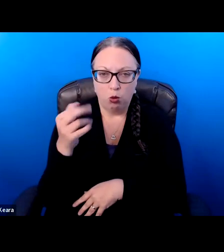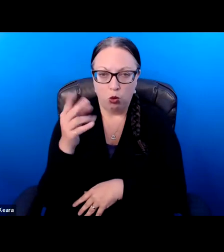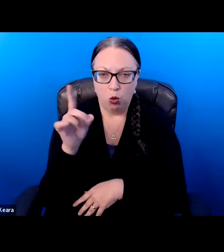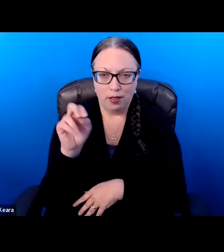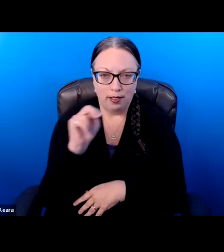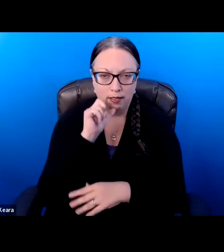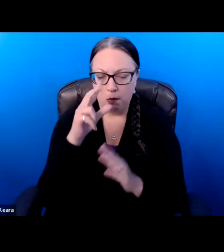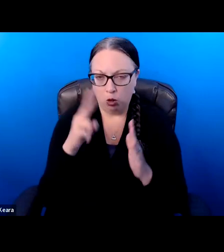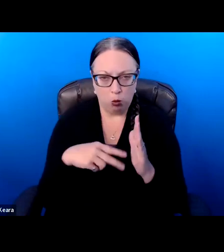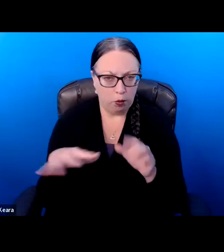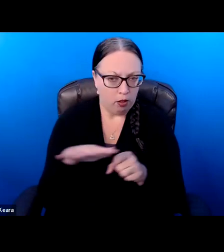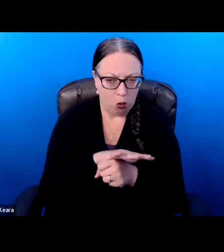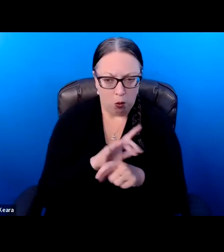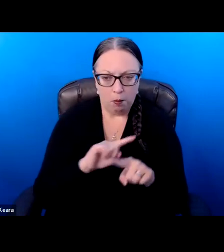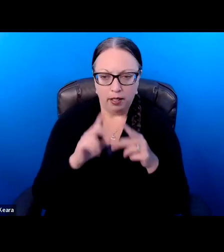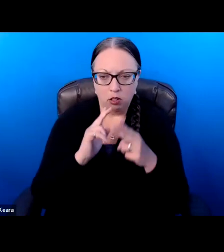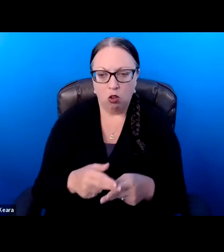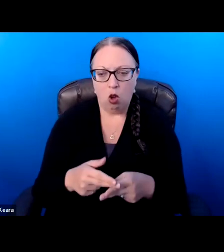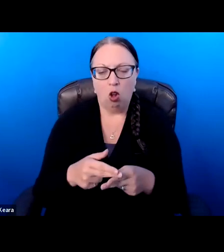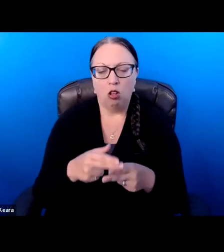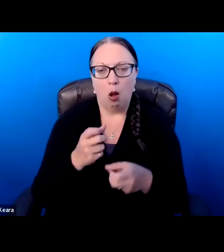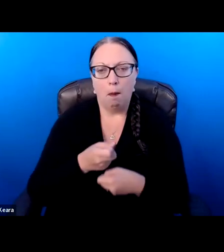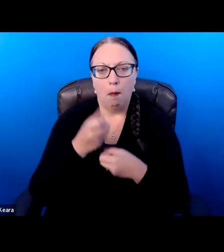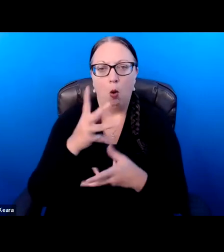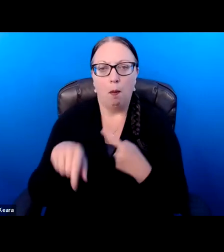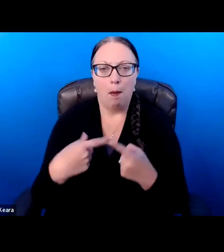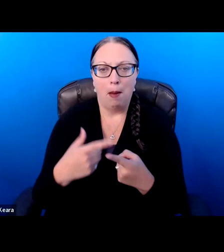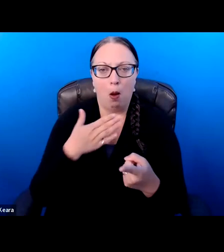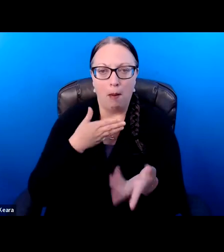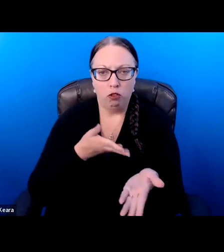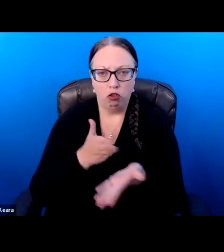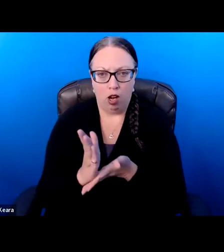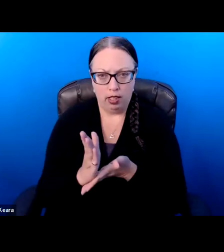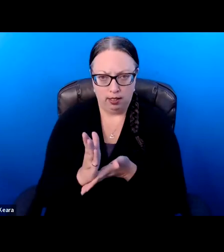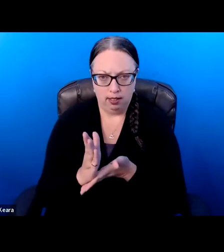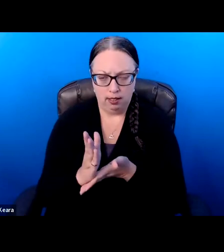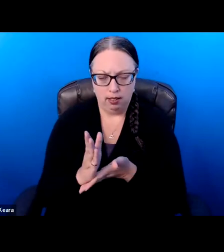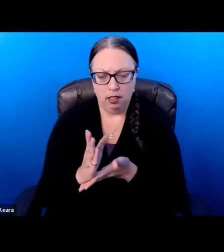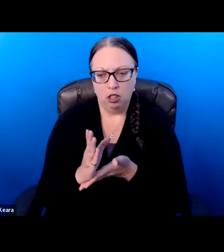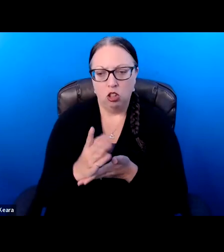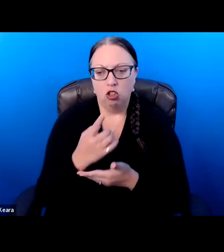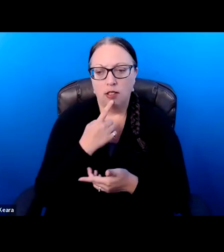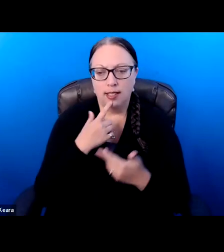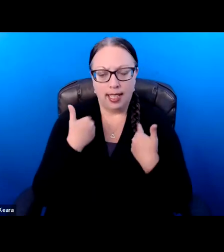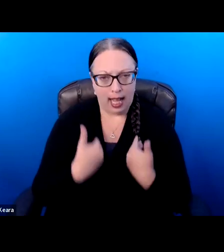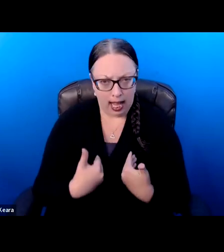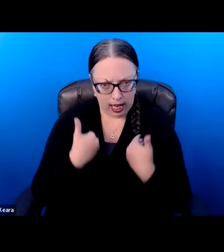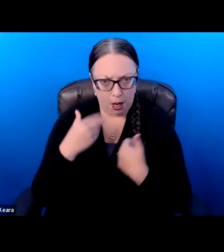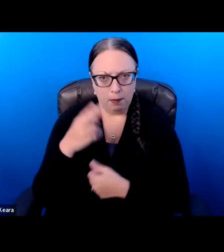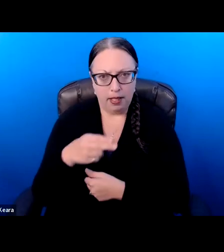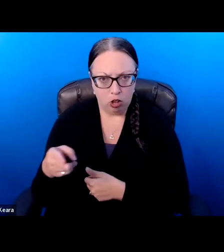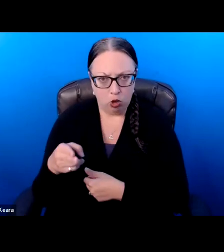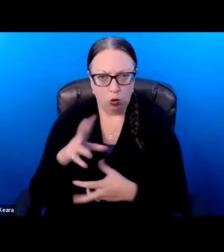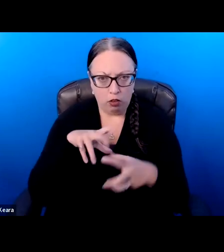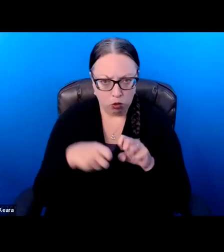read the full poem. It's called A Poem About My Rights, where she says, I am the history of rape.